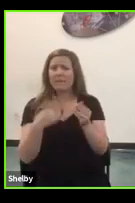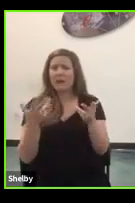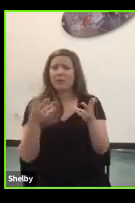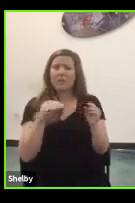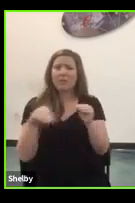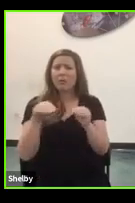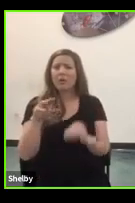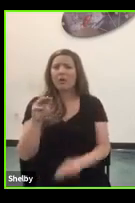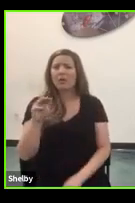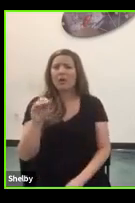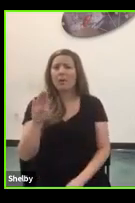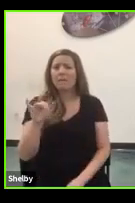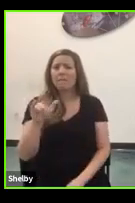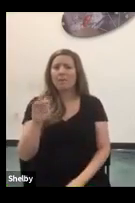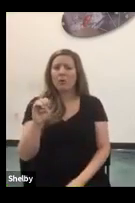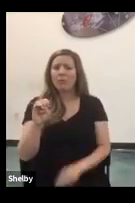site?